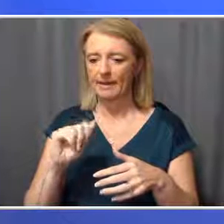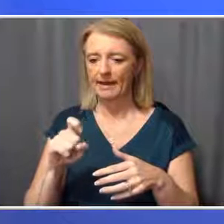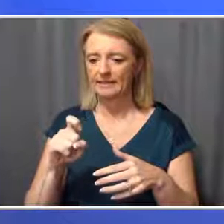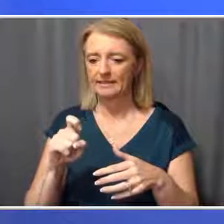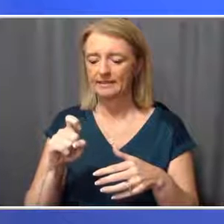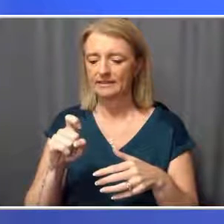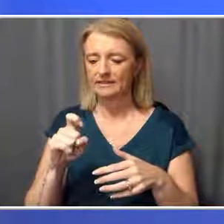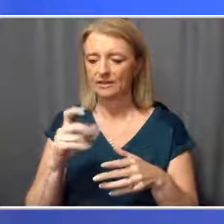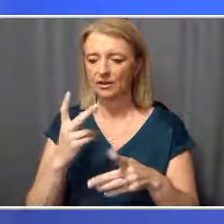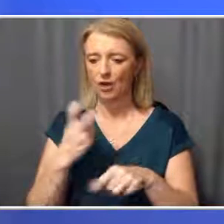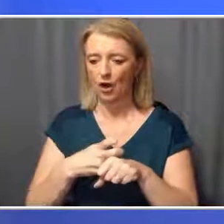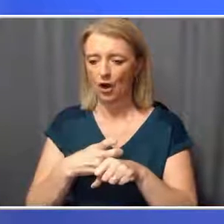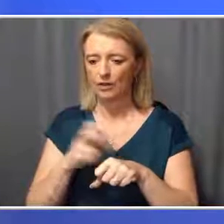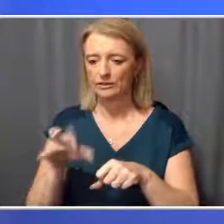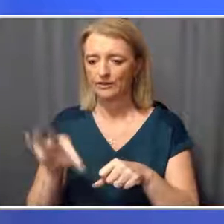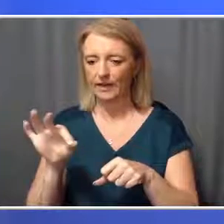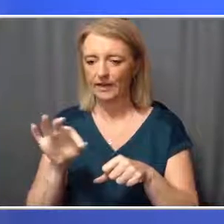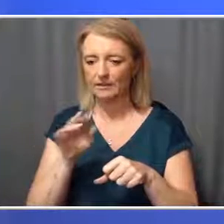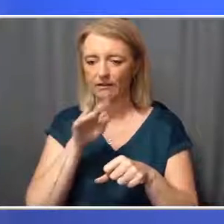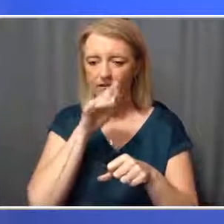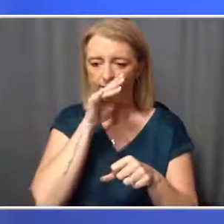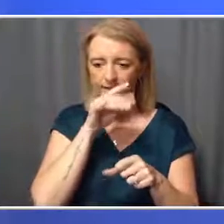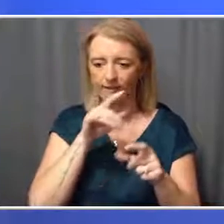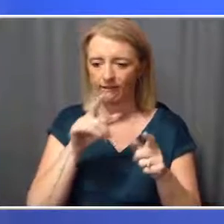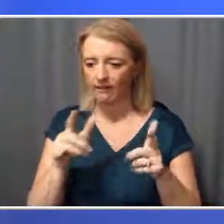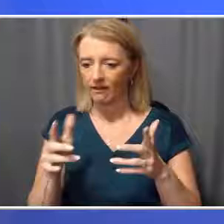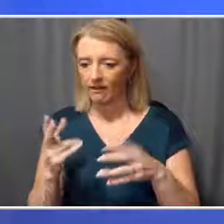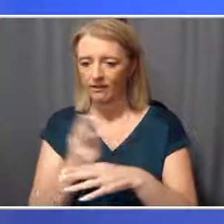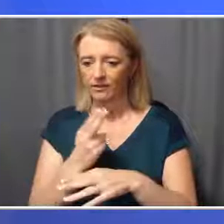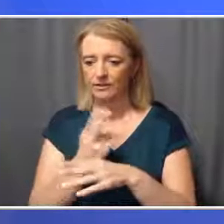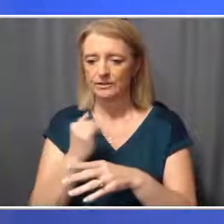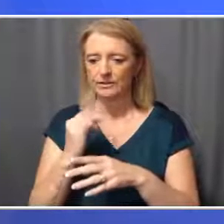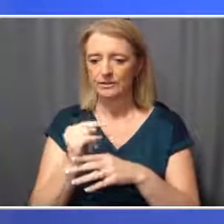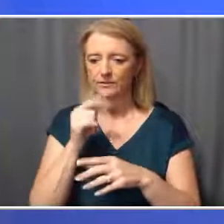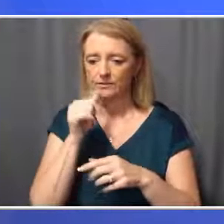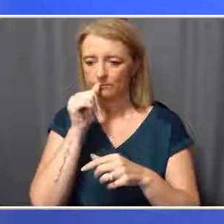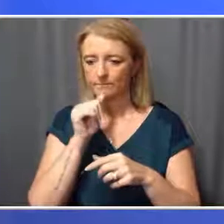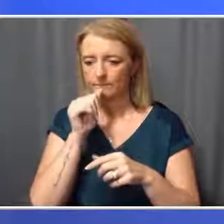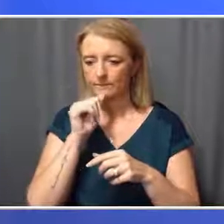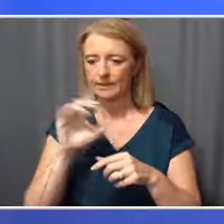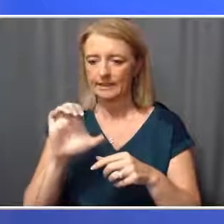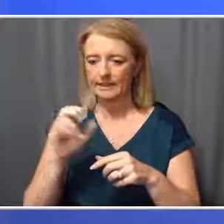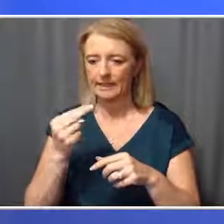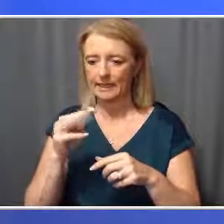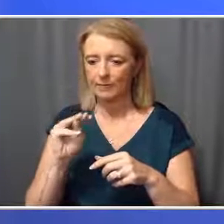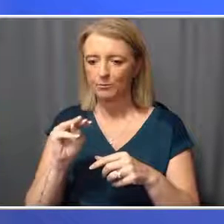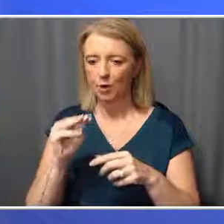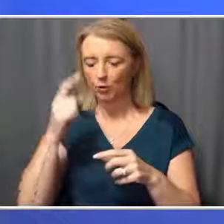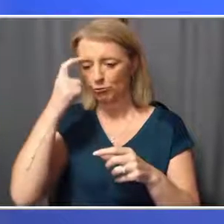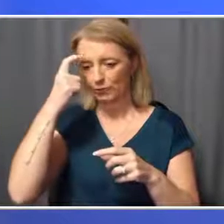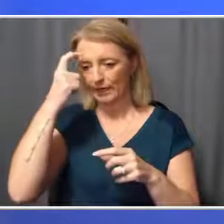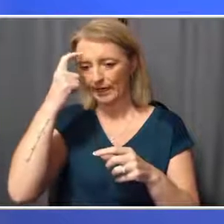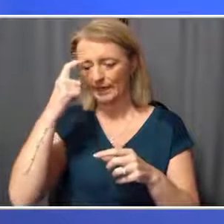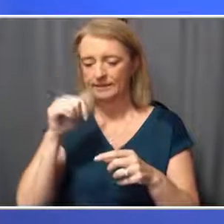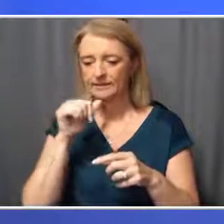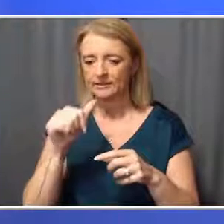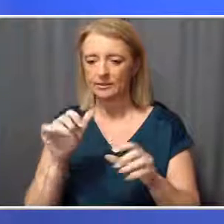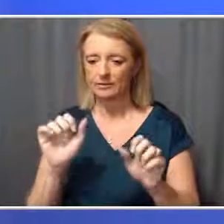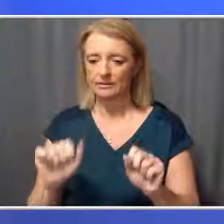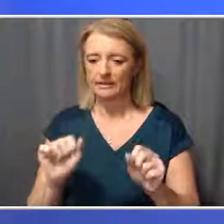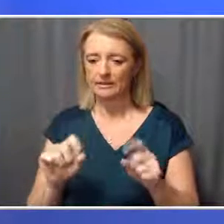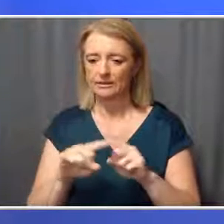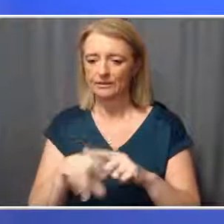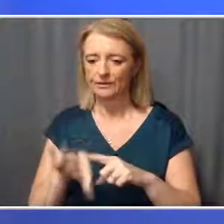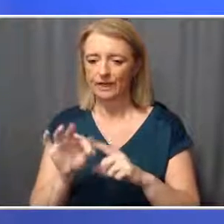to just try for whatever's most effective. And then most recently I started taking Qulipta as a daily